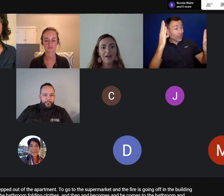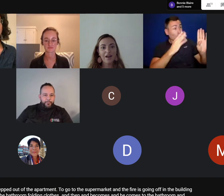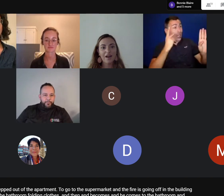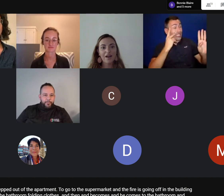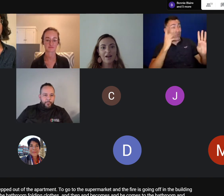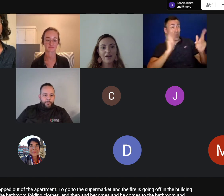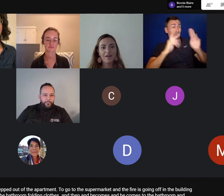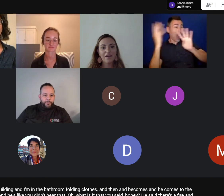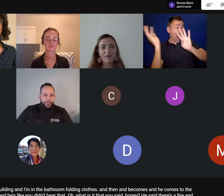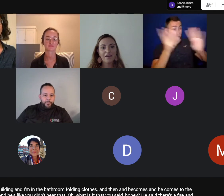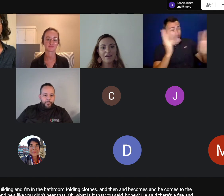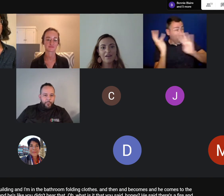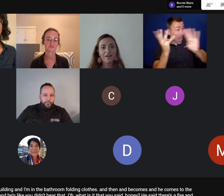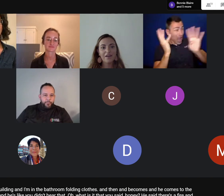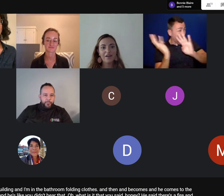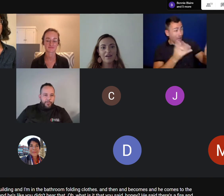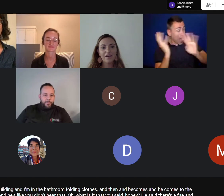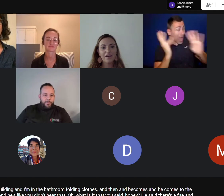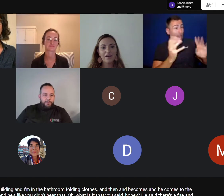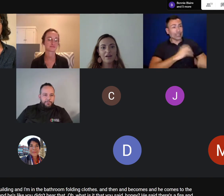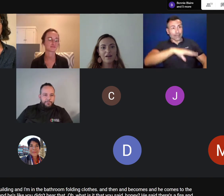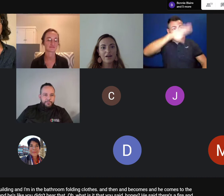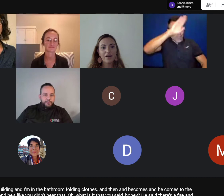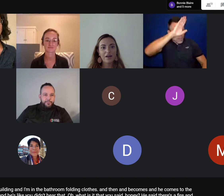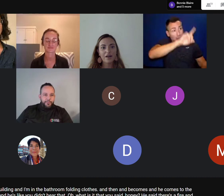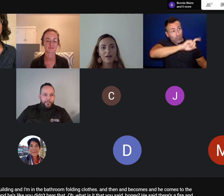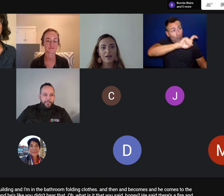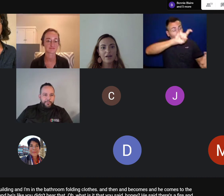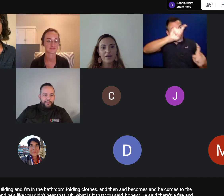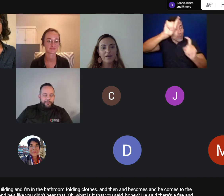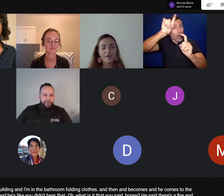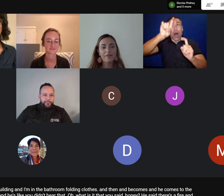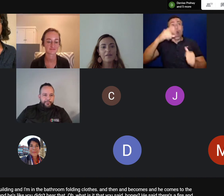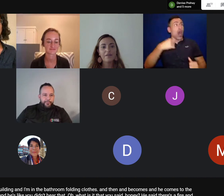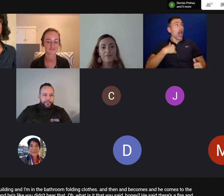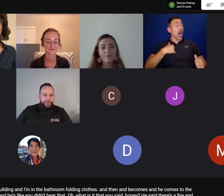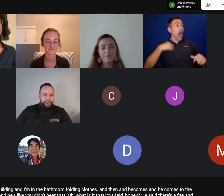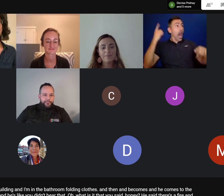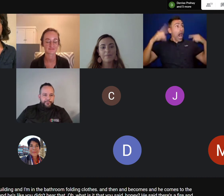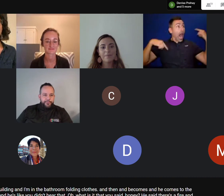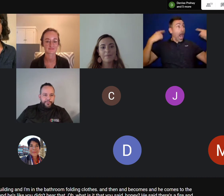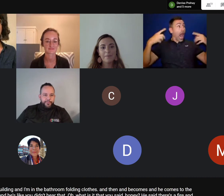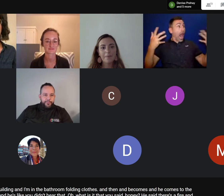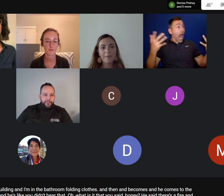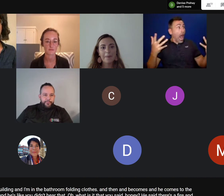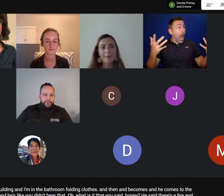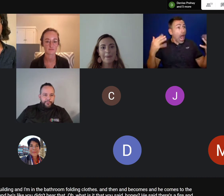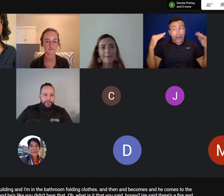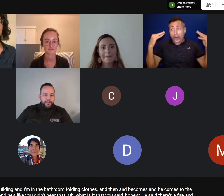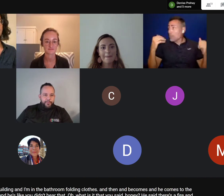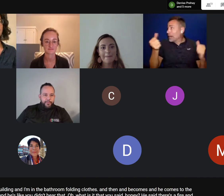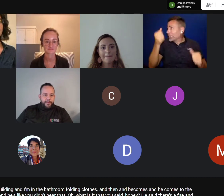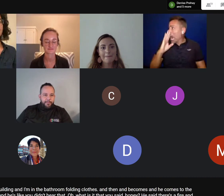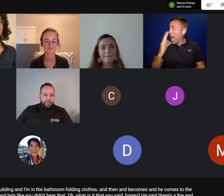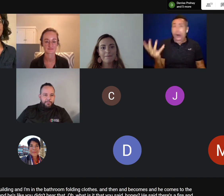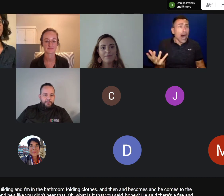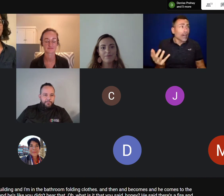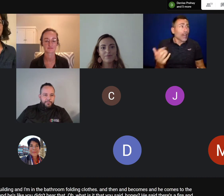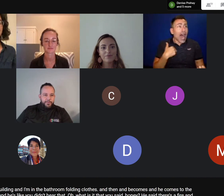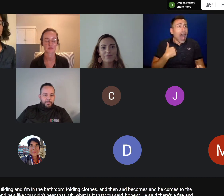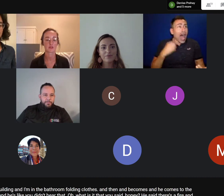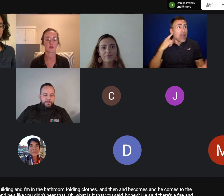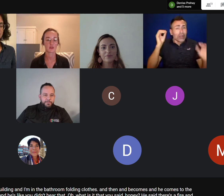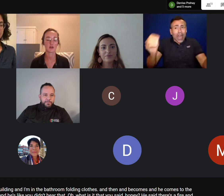the building. Firemen are coming up. And I'm just freaking out because I'm like, oh my God, I